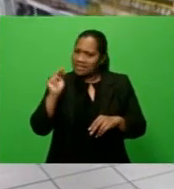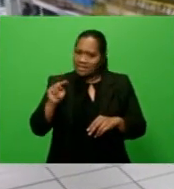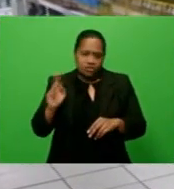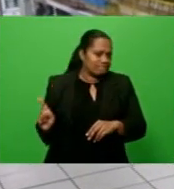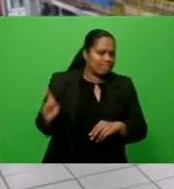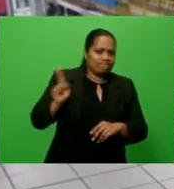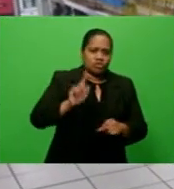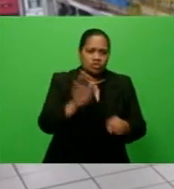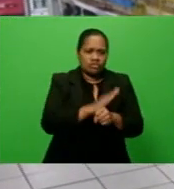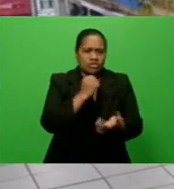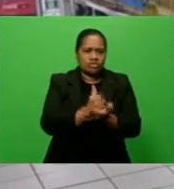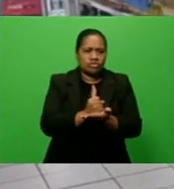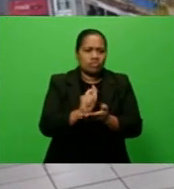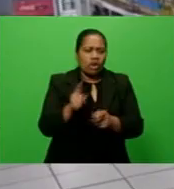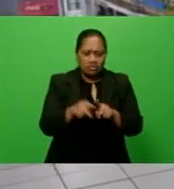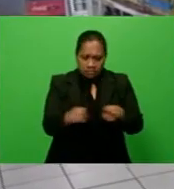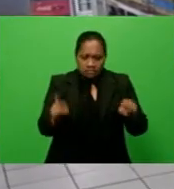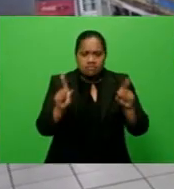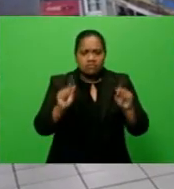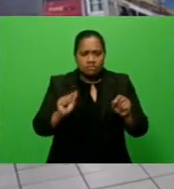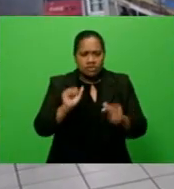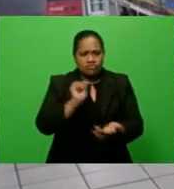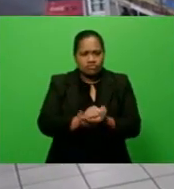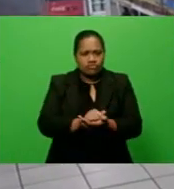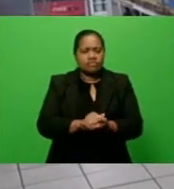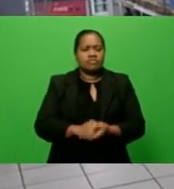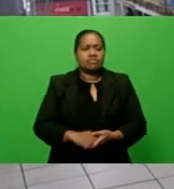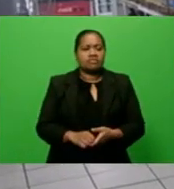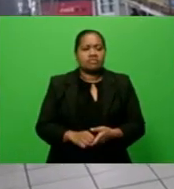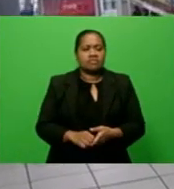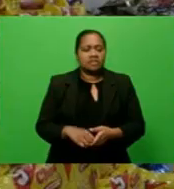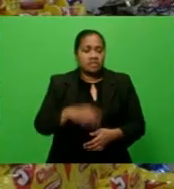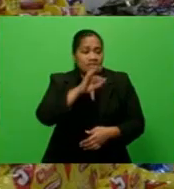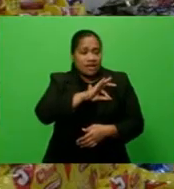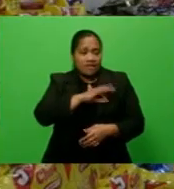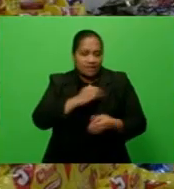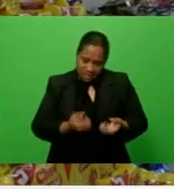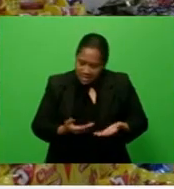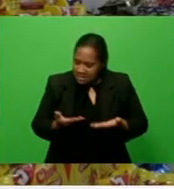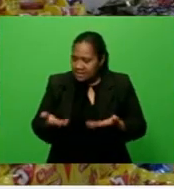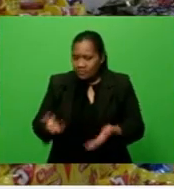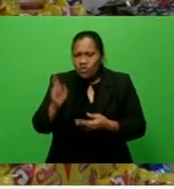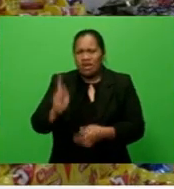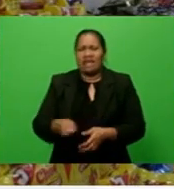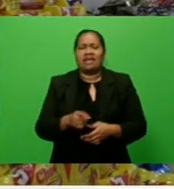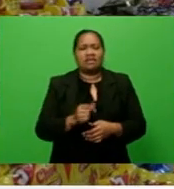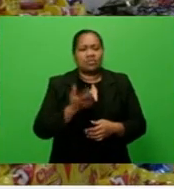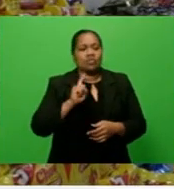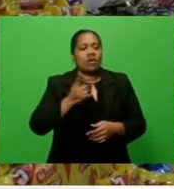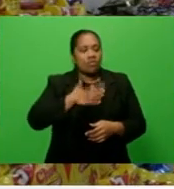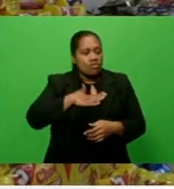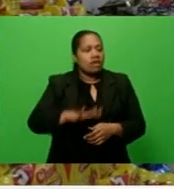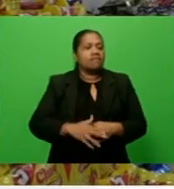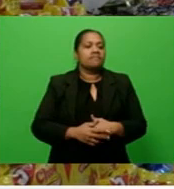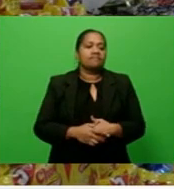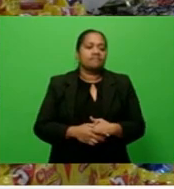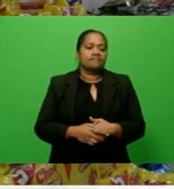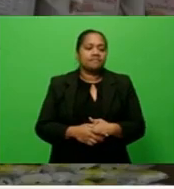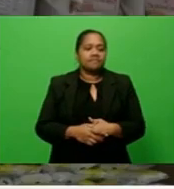these traders are doing is correct, that the benefit gets passed down. Now, that is the intention. Customs duty has been reduced on